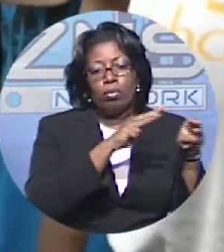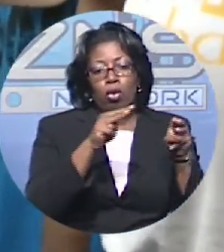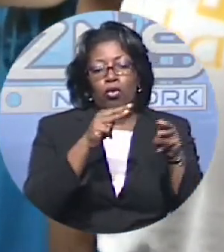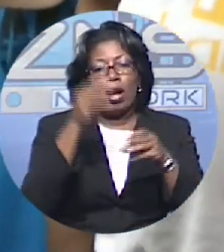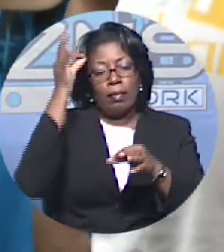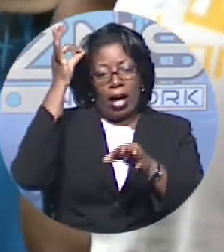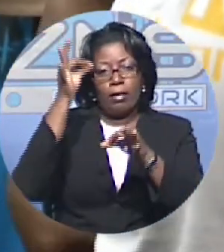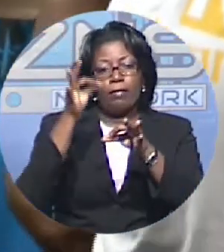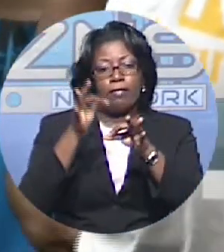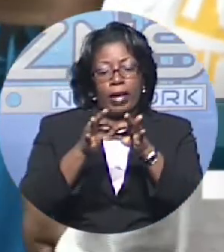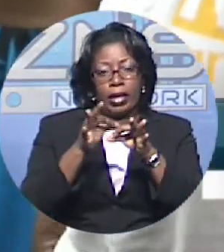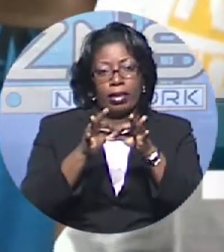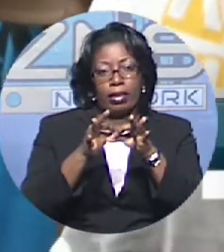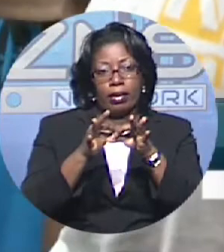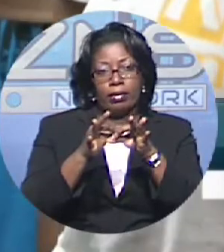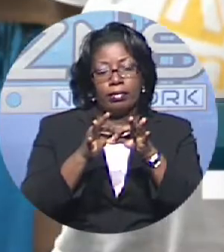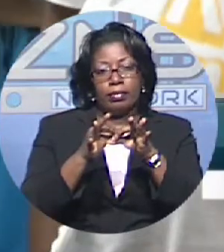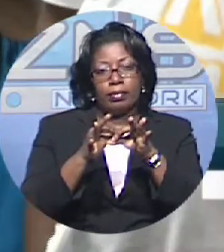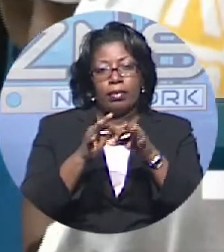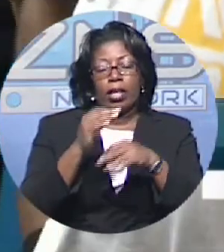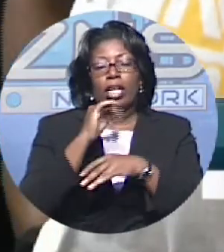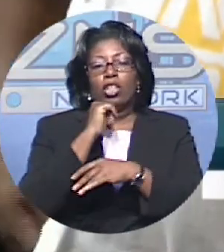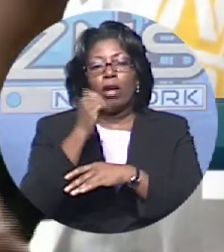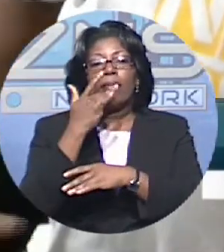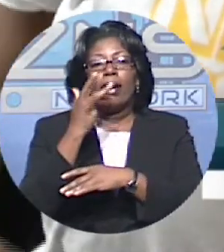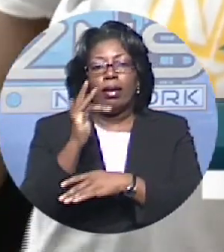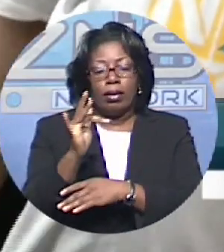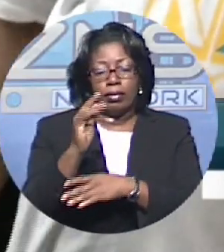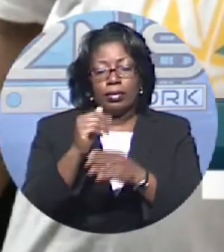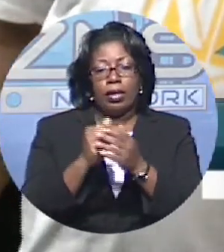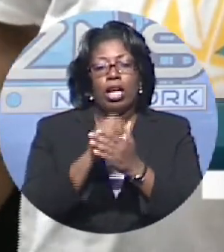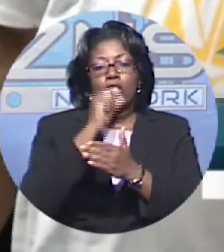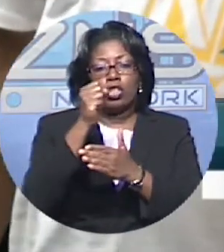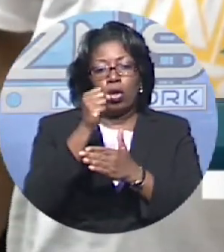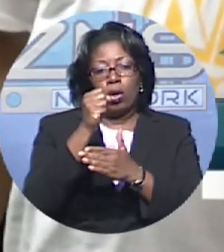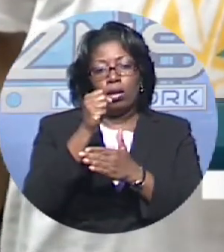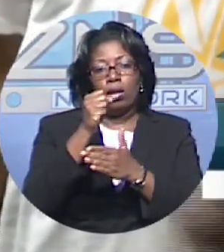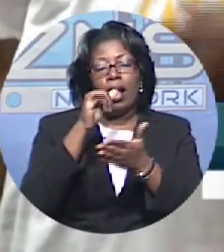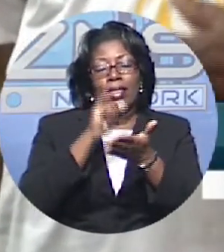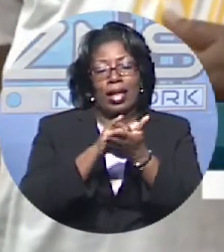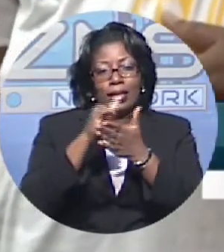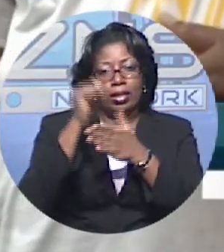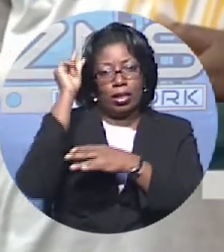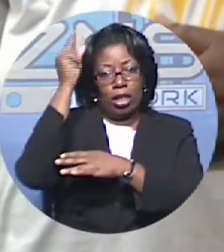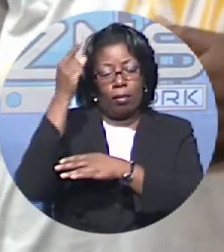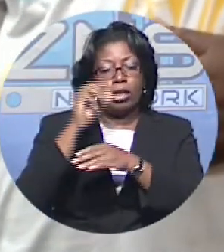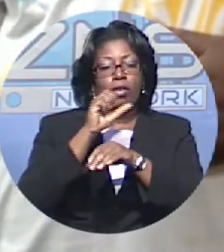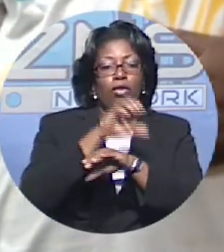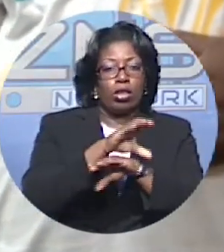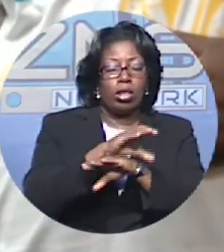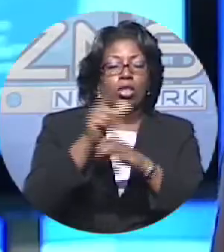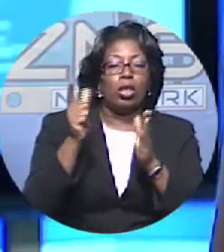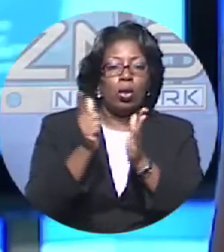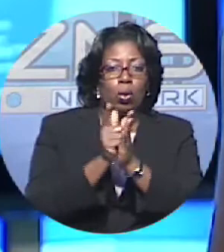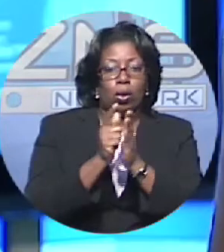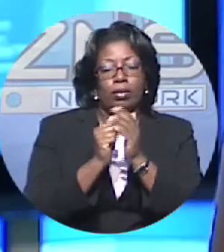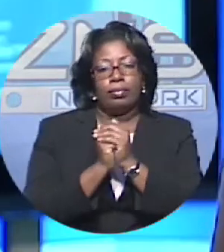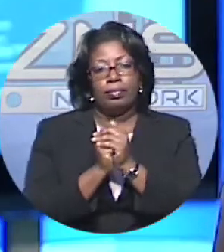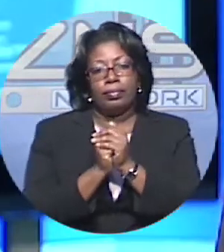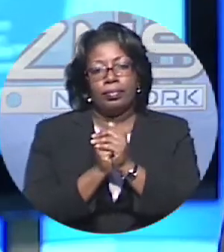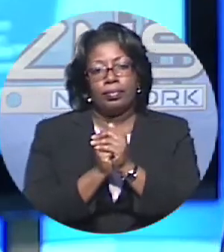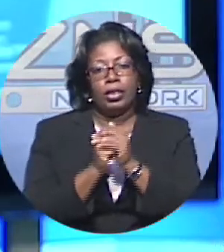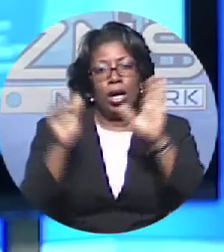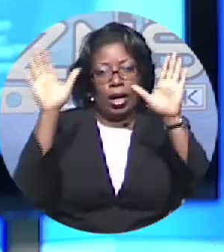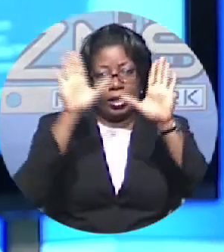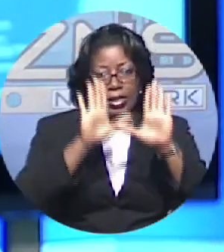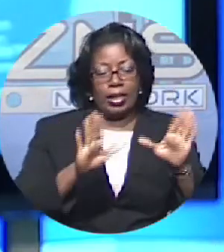chance. So the next step now is to ensure that the government enforces the laws. Jamita Swain, ZNS Network News. On